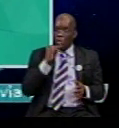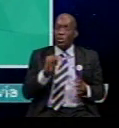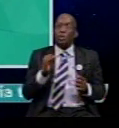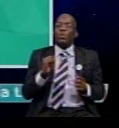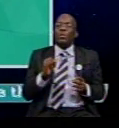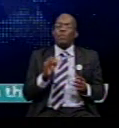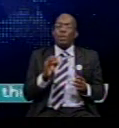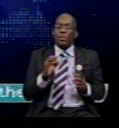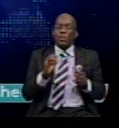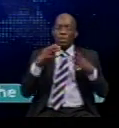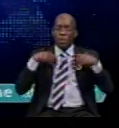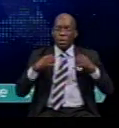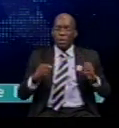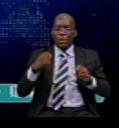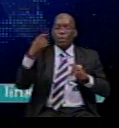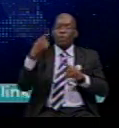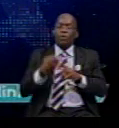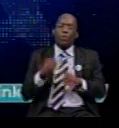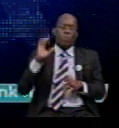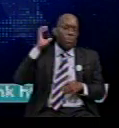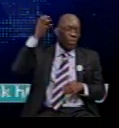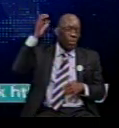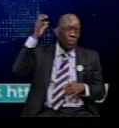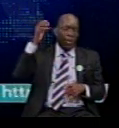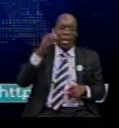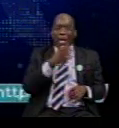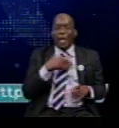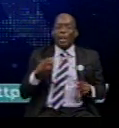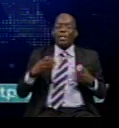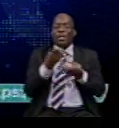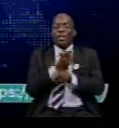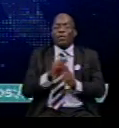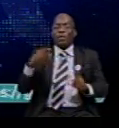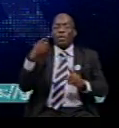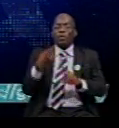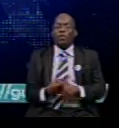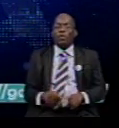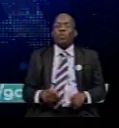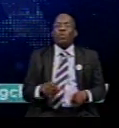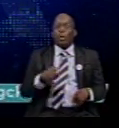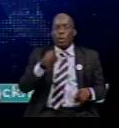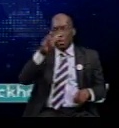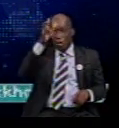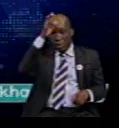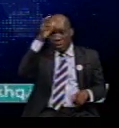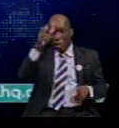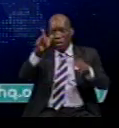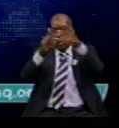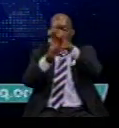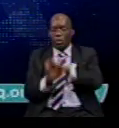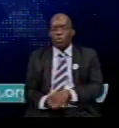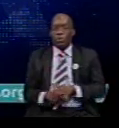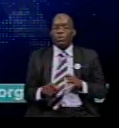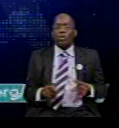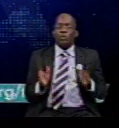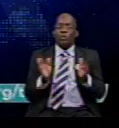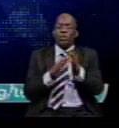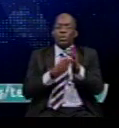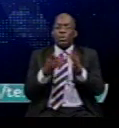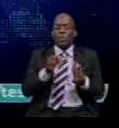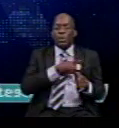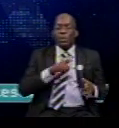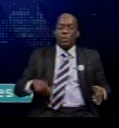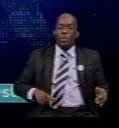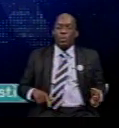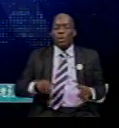also delivered from satanic and demonic afflictions of the devil. Praise the Lord. And this one from Rebecca Samuel,